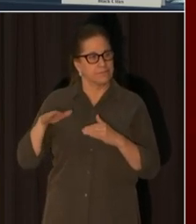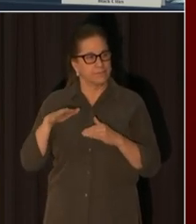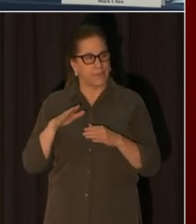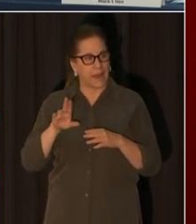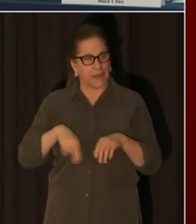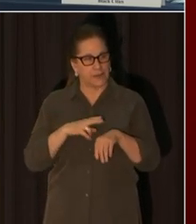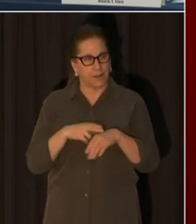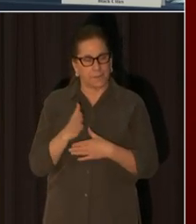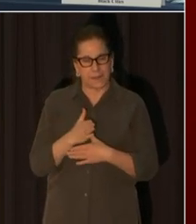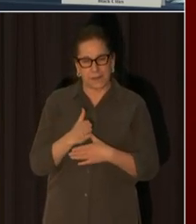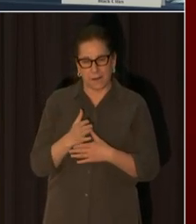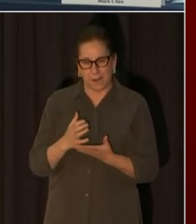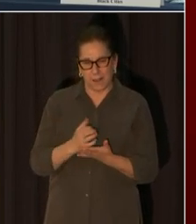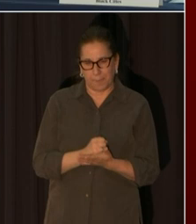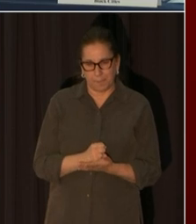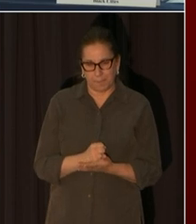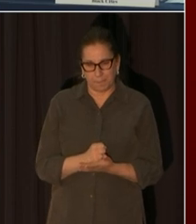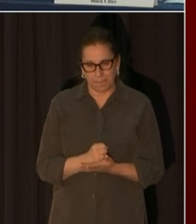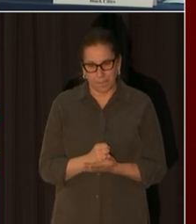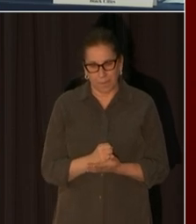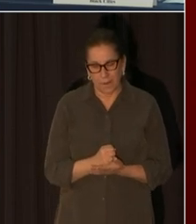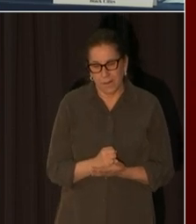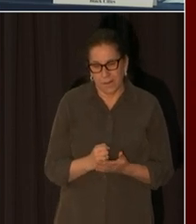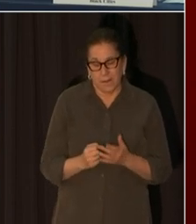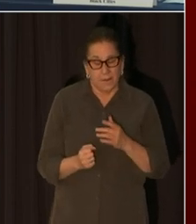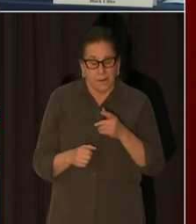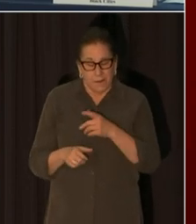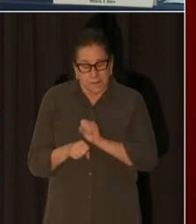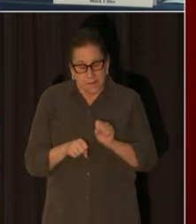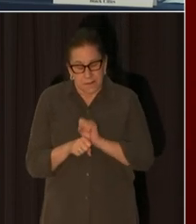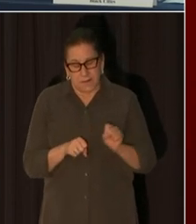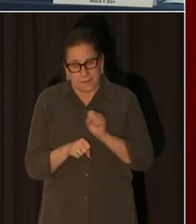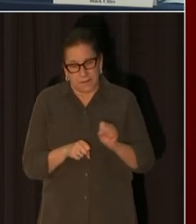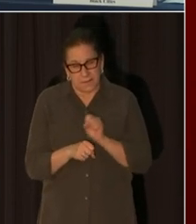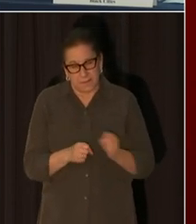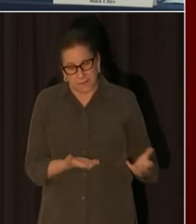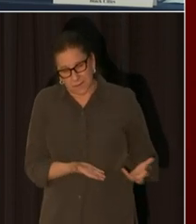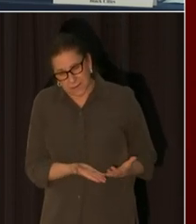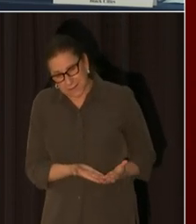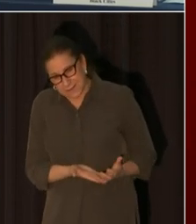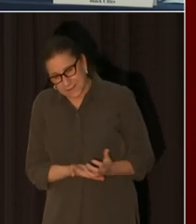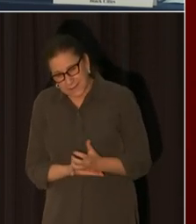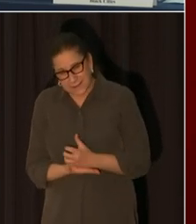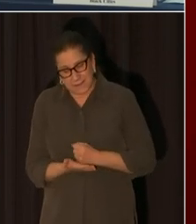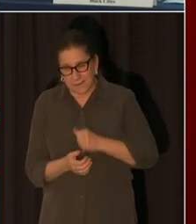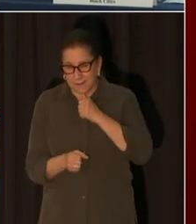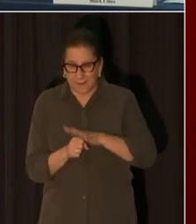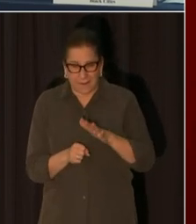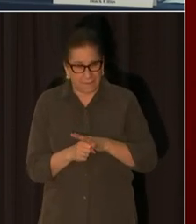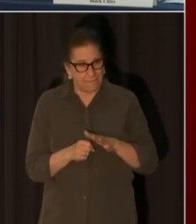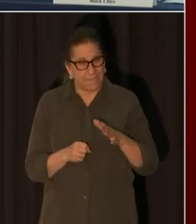not easy. Homes in black neighborhoods in the DMV are devalued by 15%, or